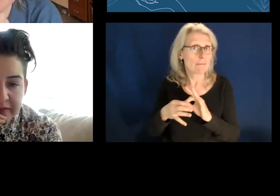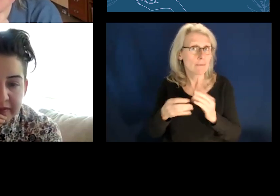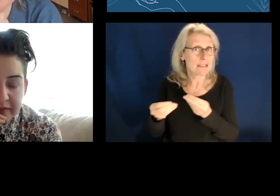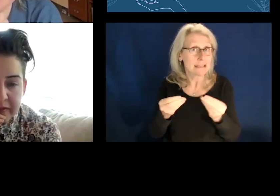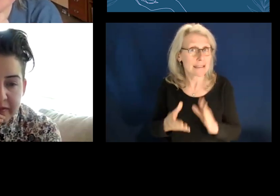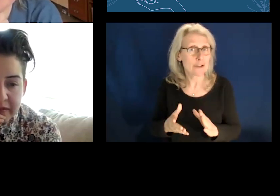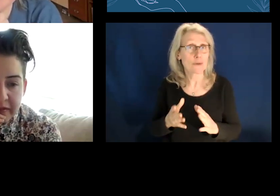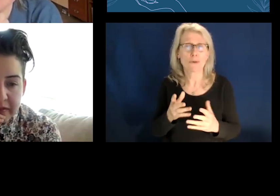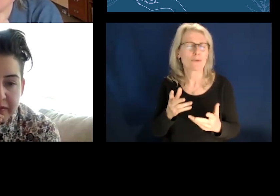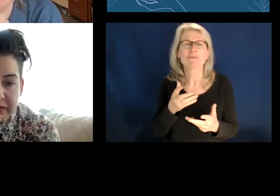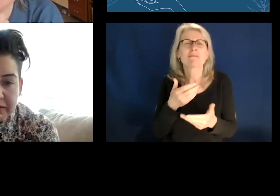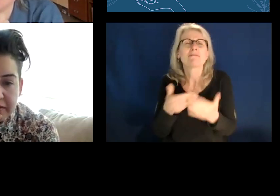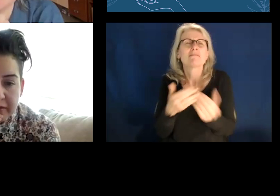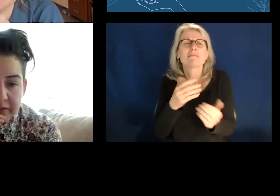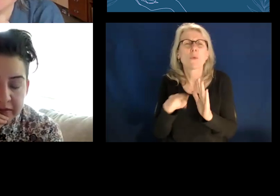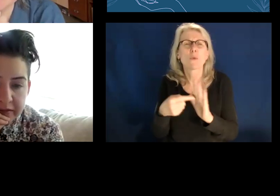something